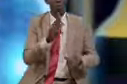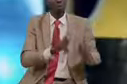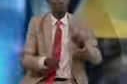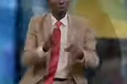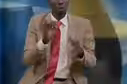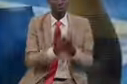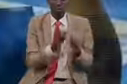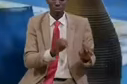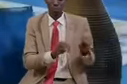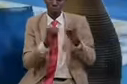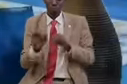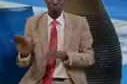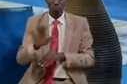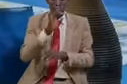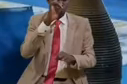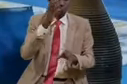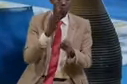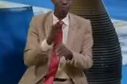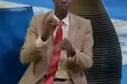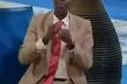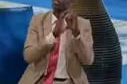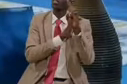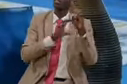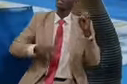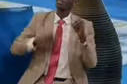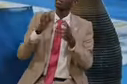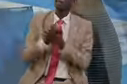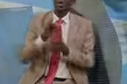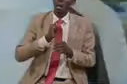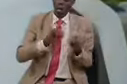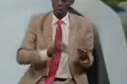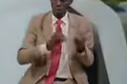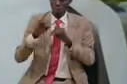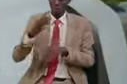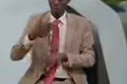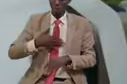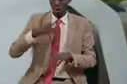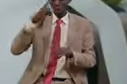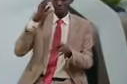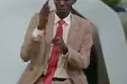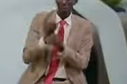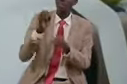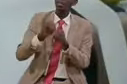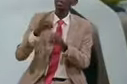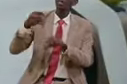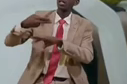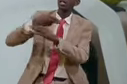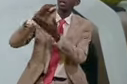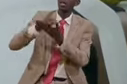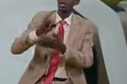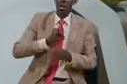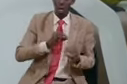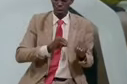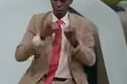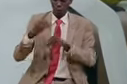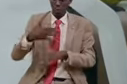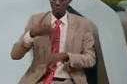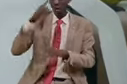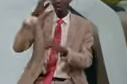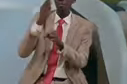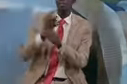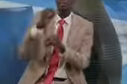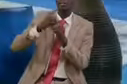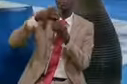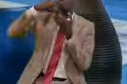in Christ and they say, I put my faith in the Lamb. I put my faith in the Lion of the tribe